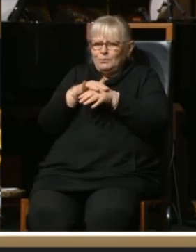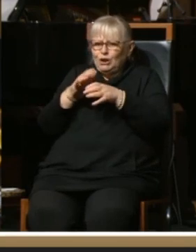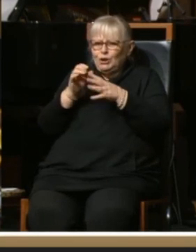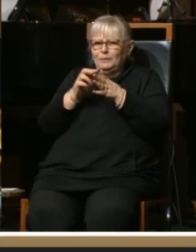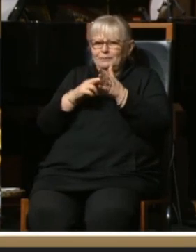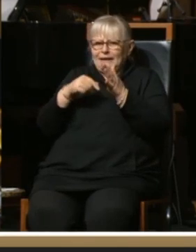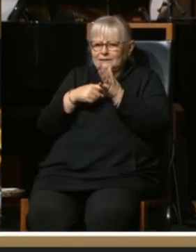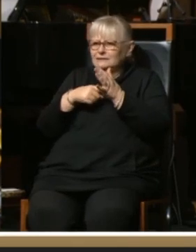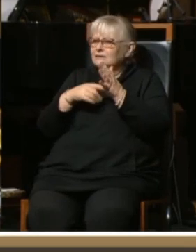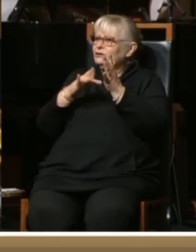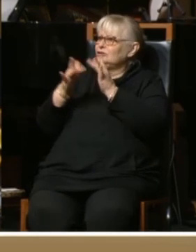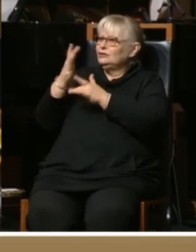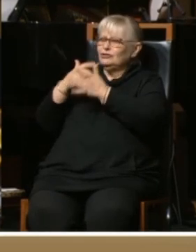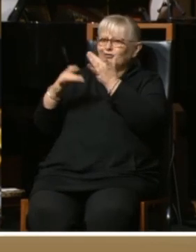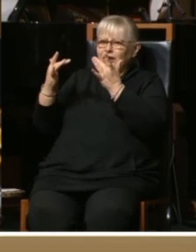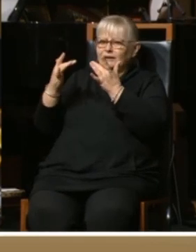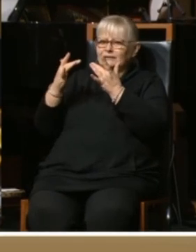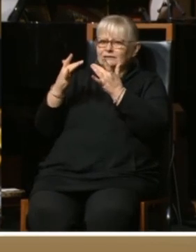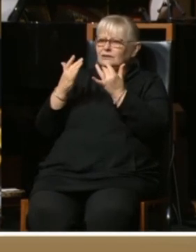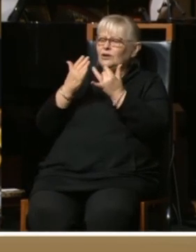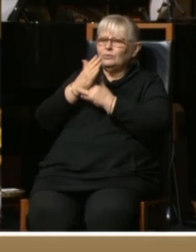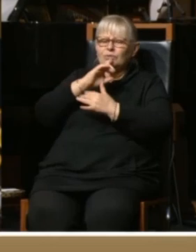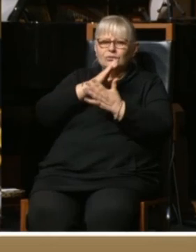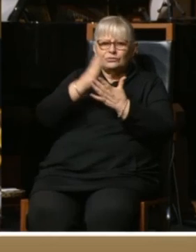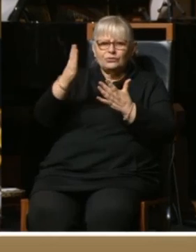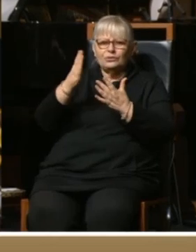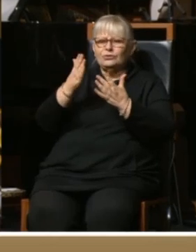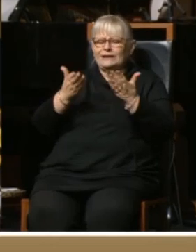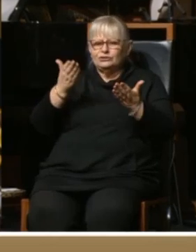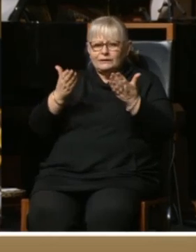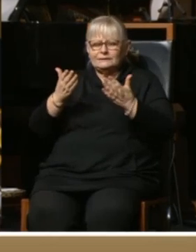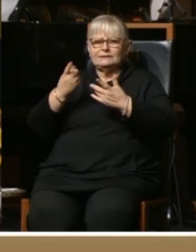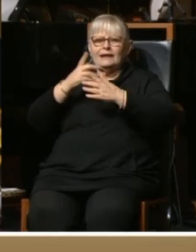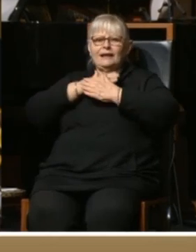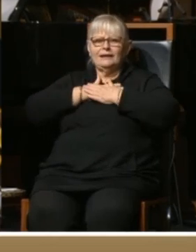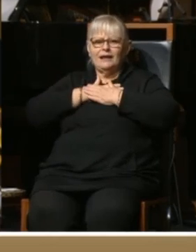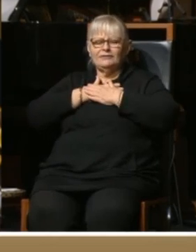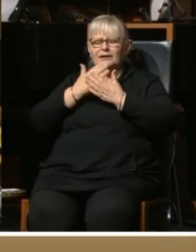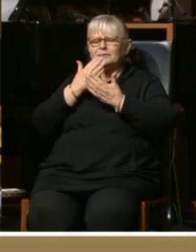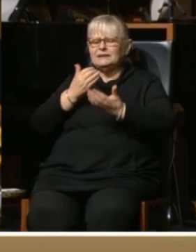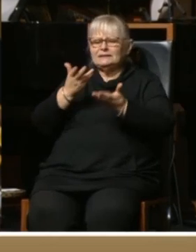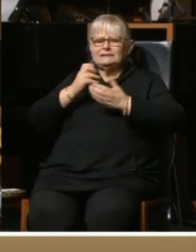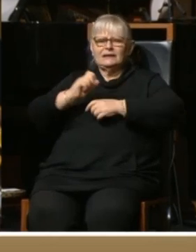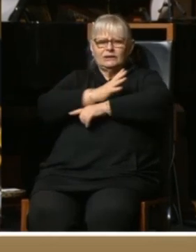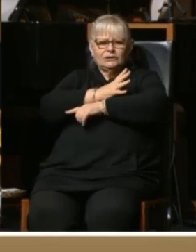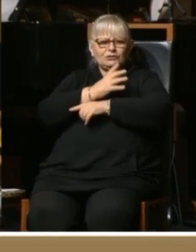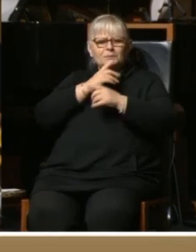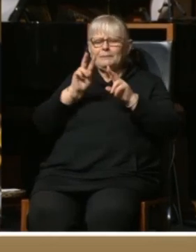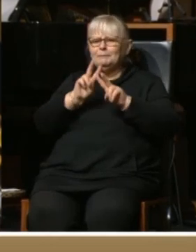Jesus Christ, incarnation of truth and justice and love, inspire us to make peace with each